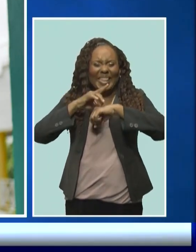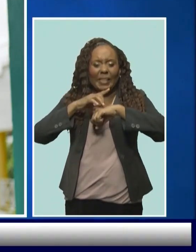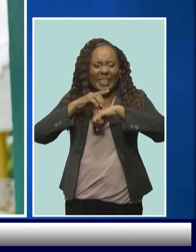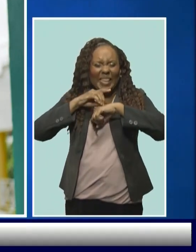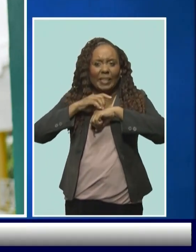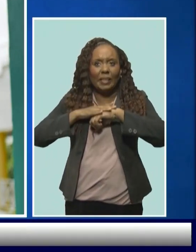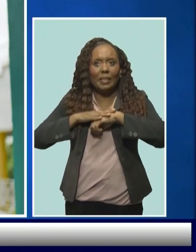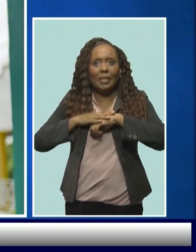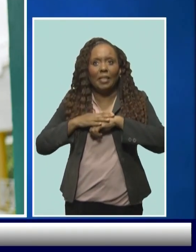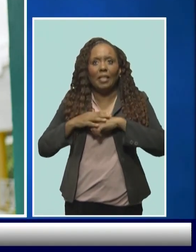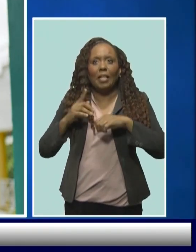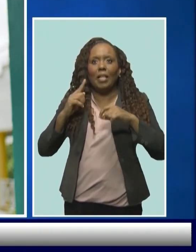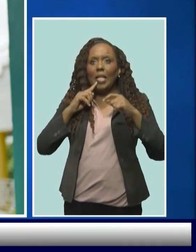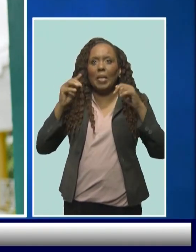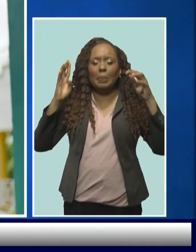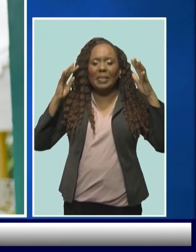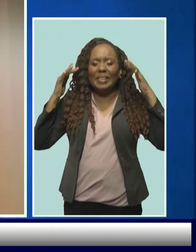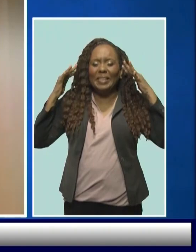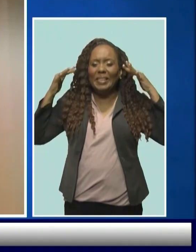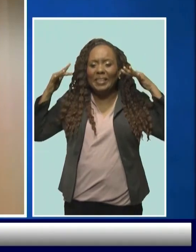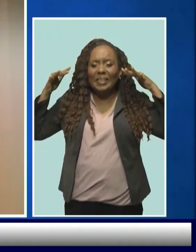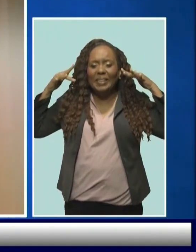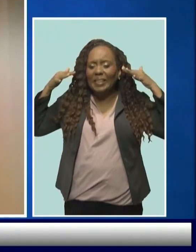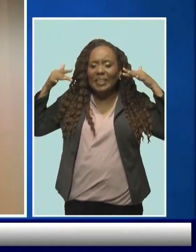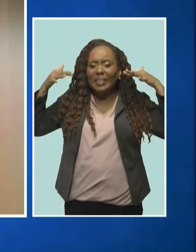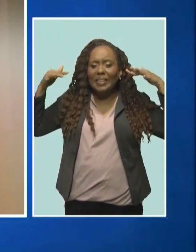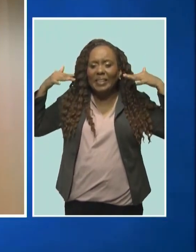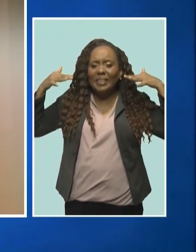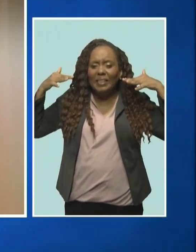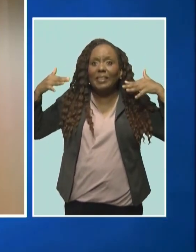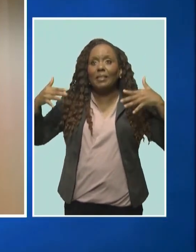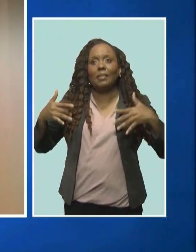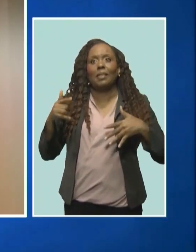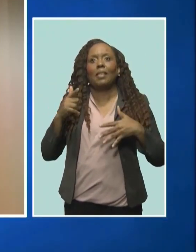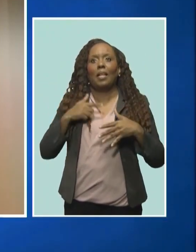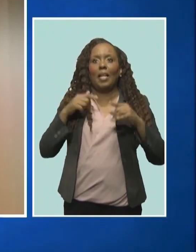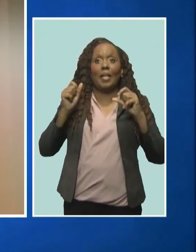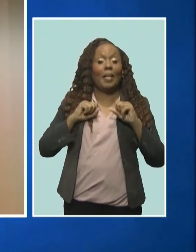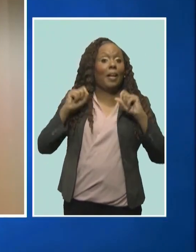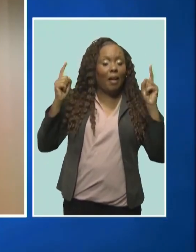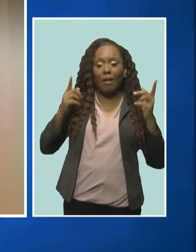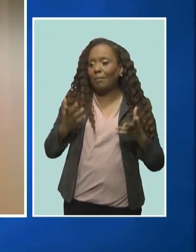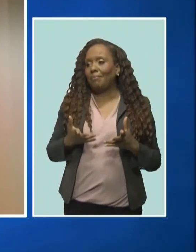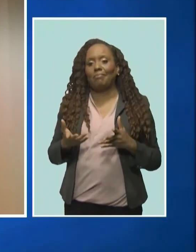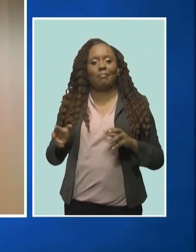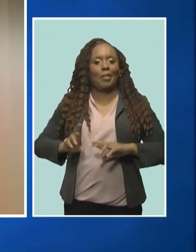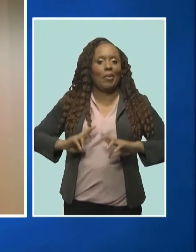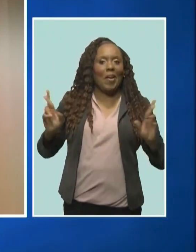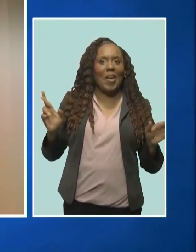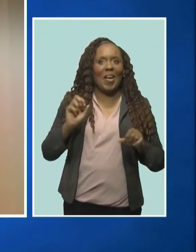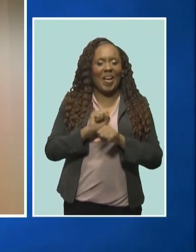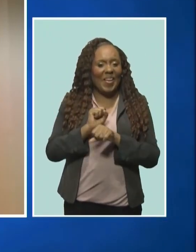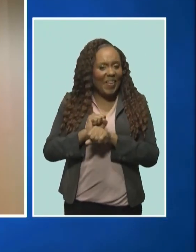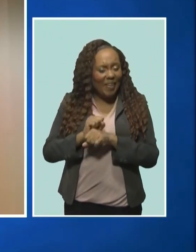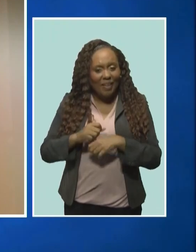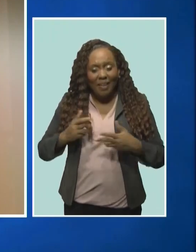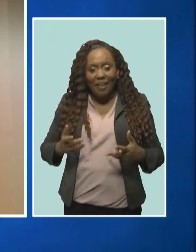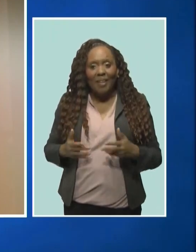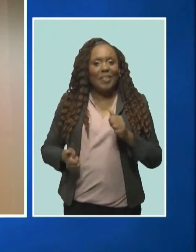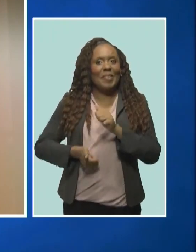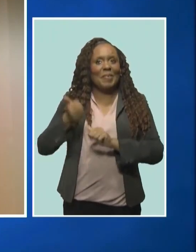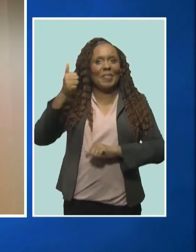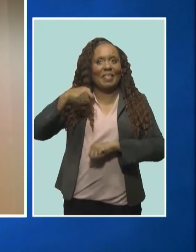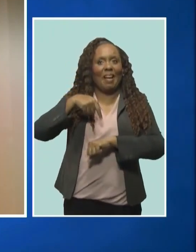so it'd be like that sometimes. But I just get up and go with the flow for the day, and it'd be like that. And most of the